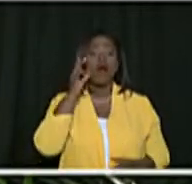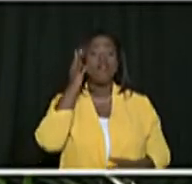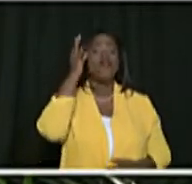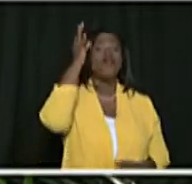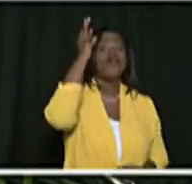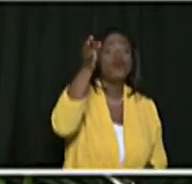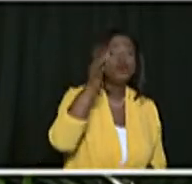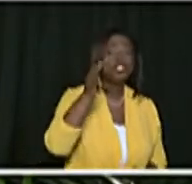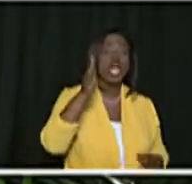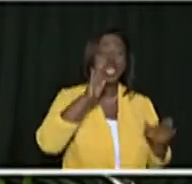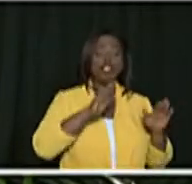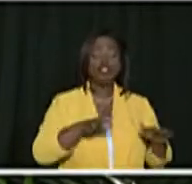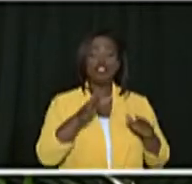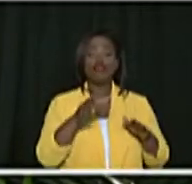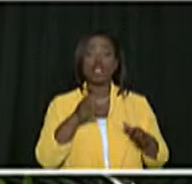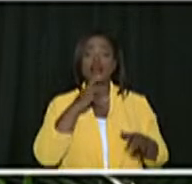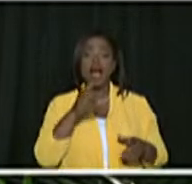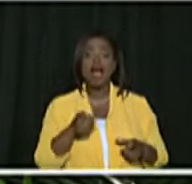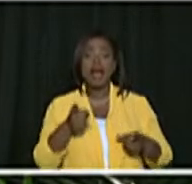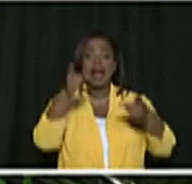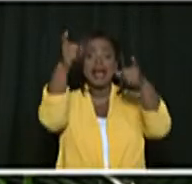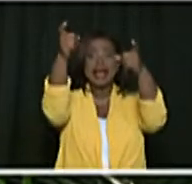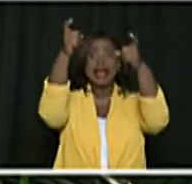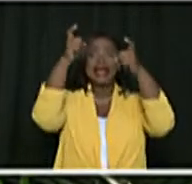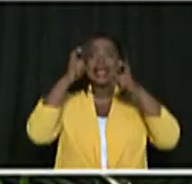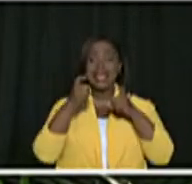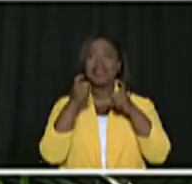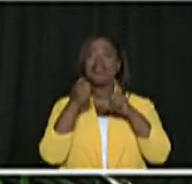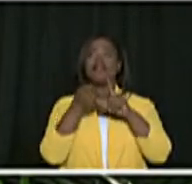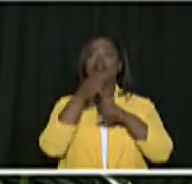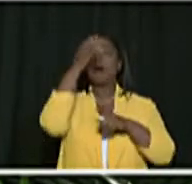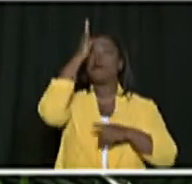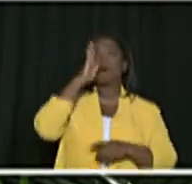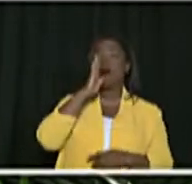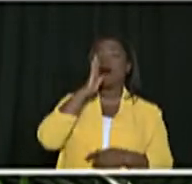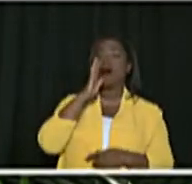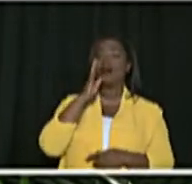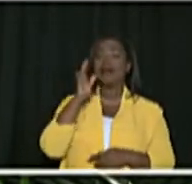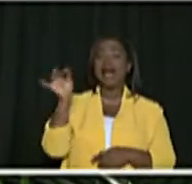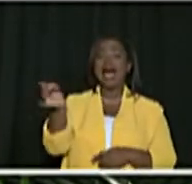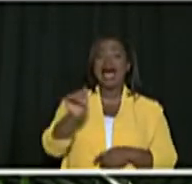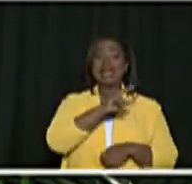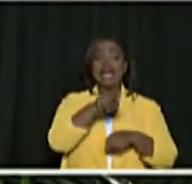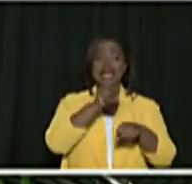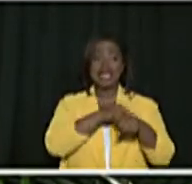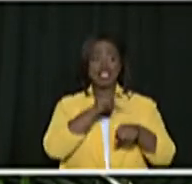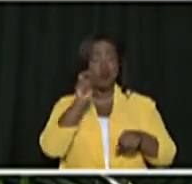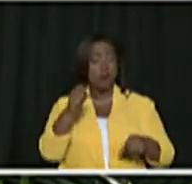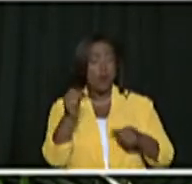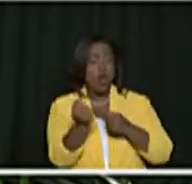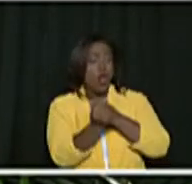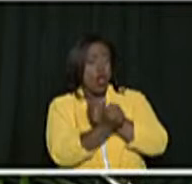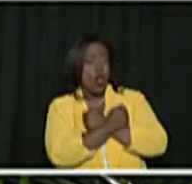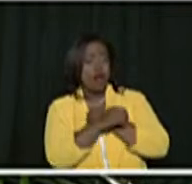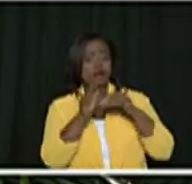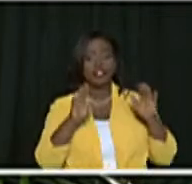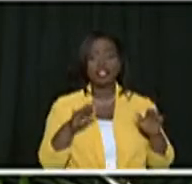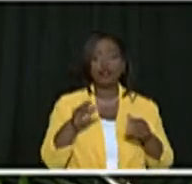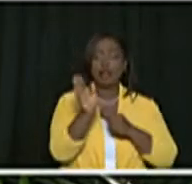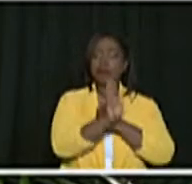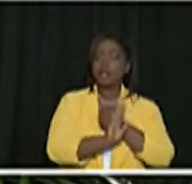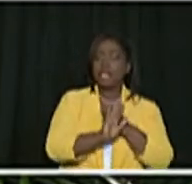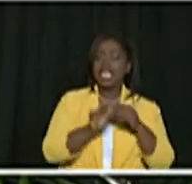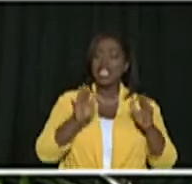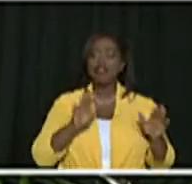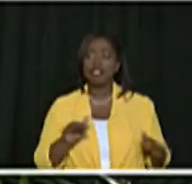God. As a nation, as a people, we must love our children. We must protect our children. And it might sound controversial, but